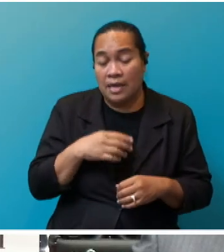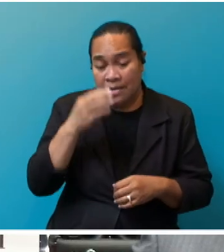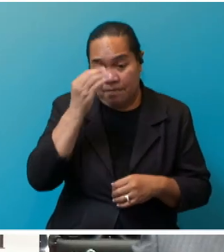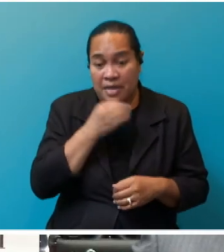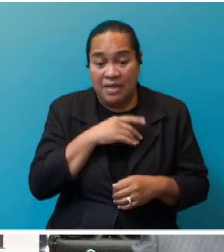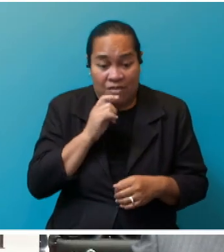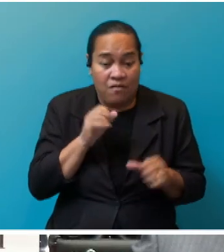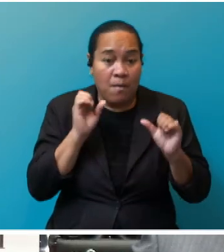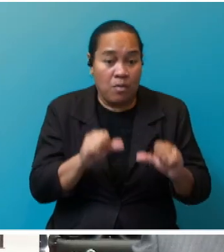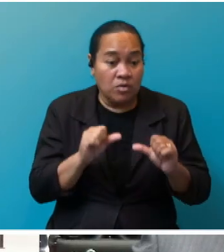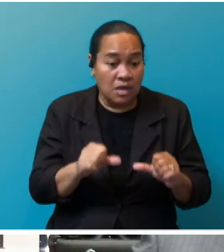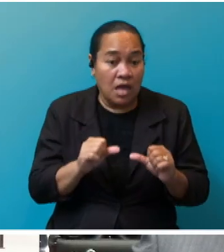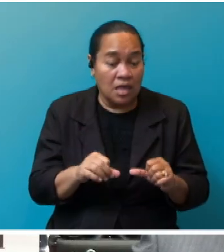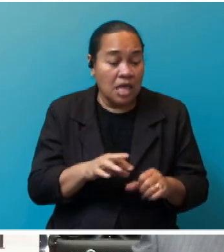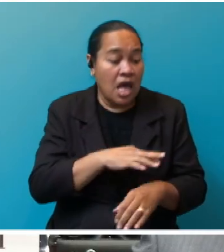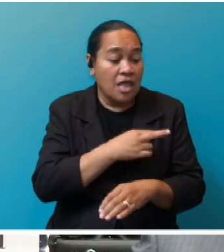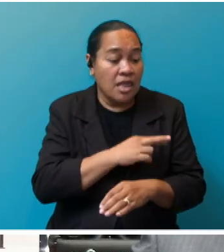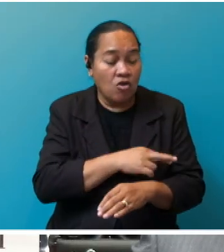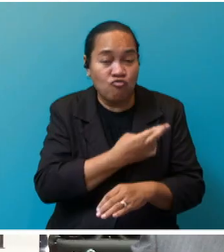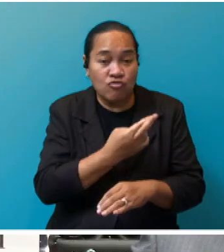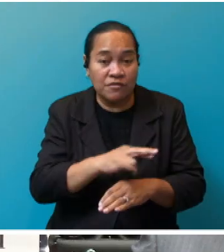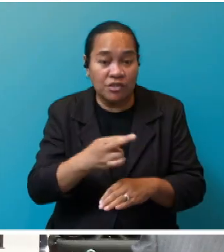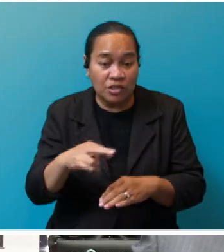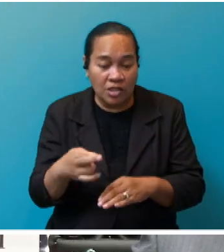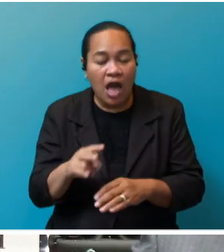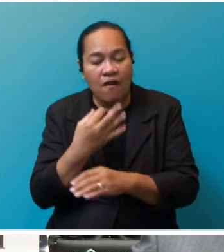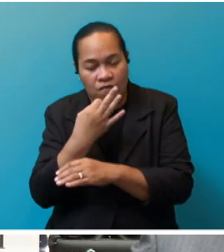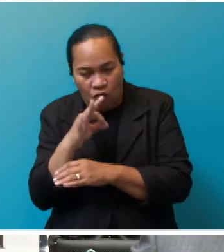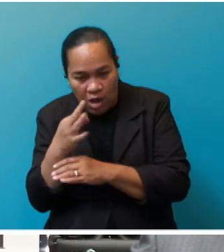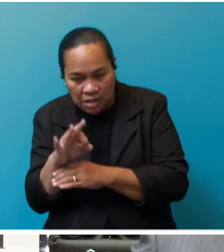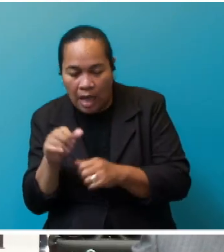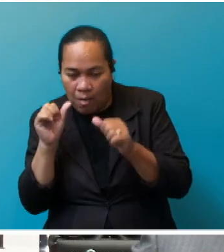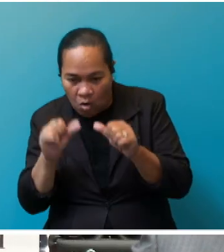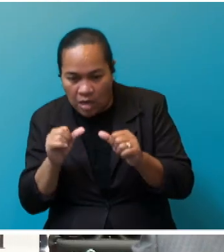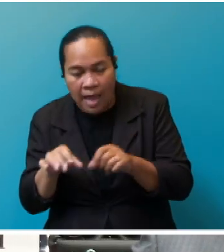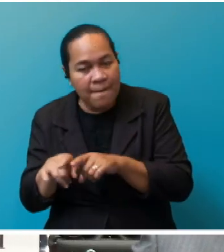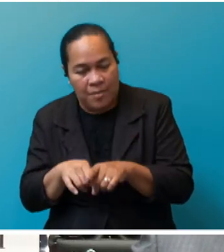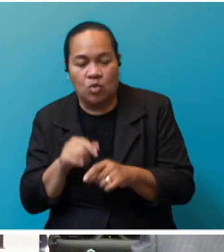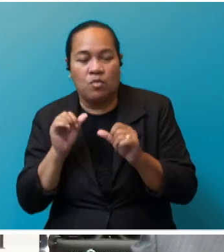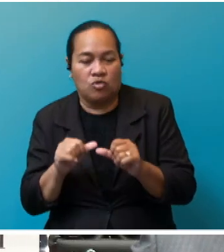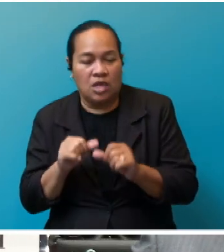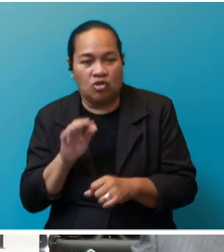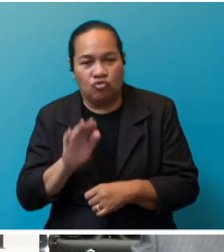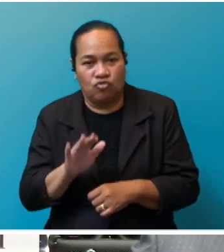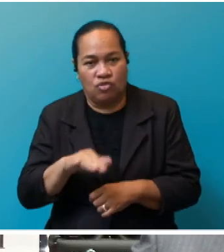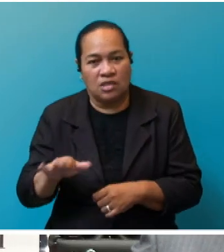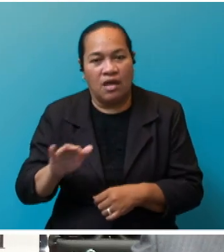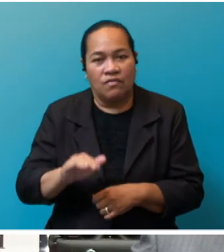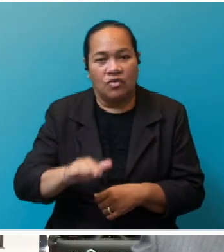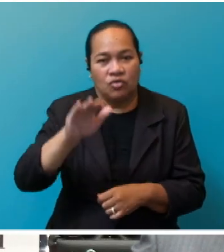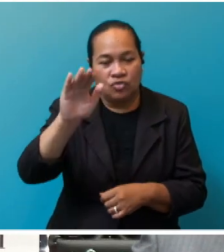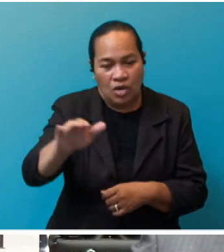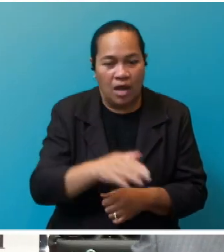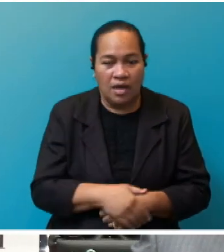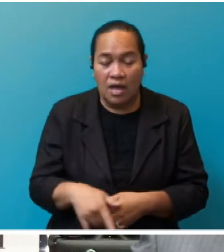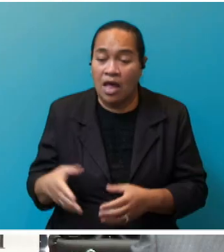reefs, forests, and culture, we protect the future of our children. Mr. Speaker, a key theme of the Council was